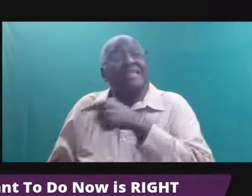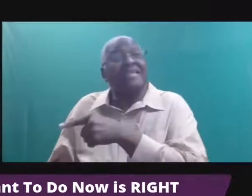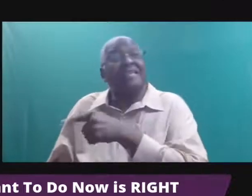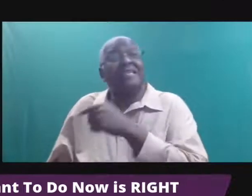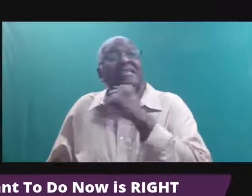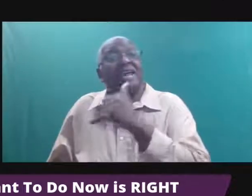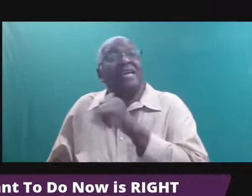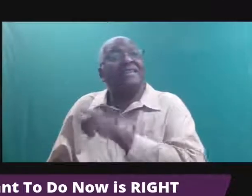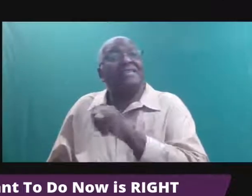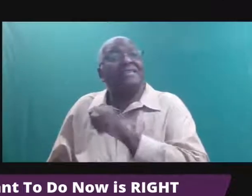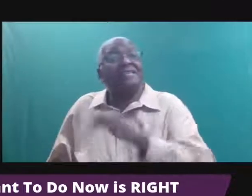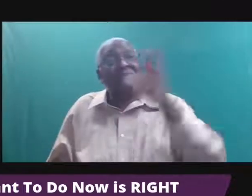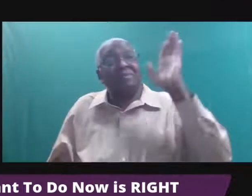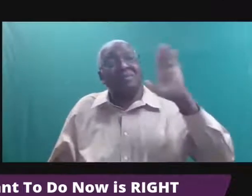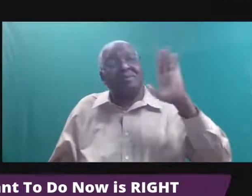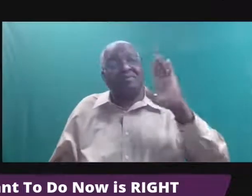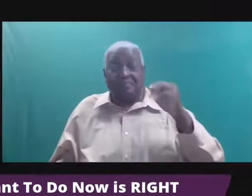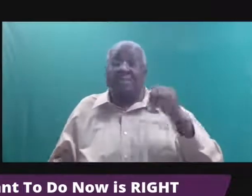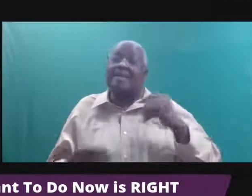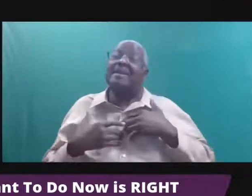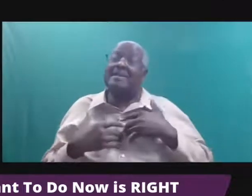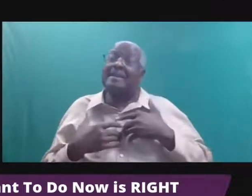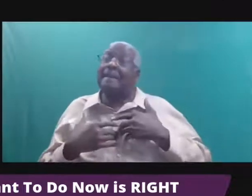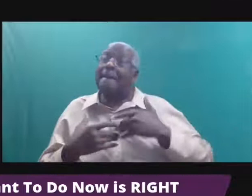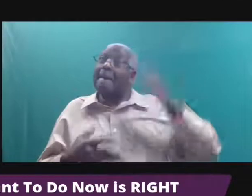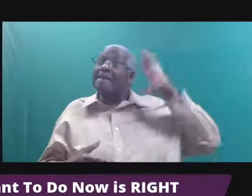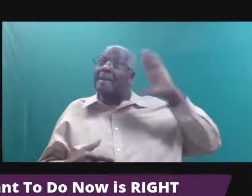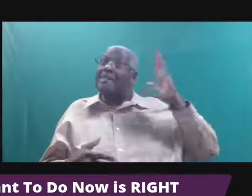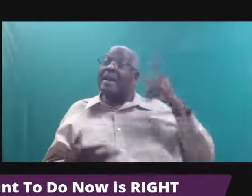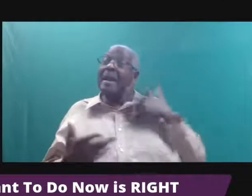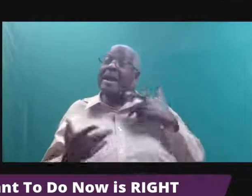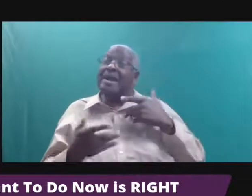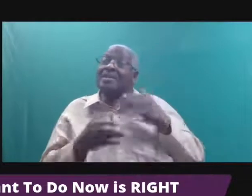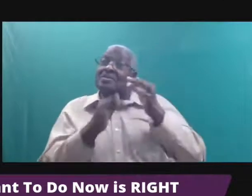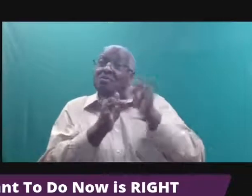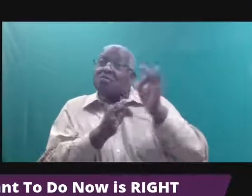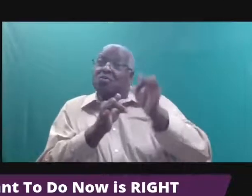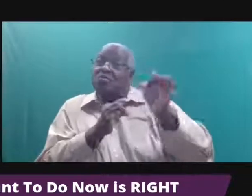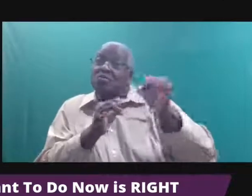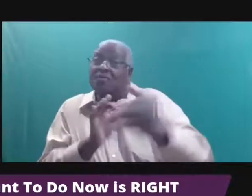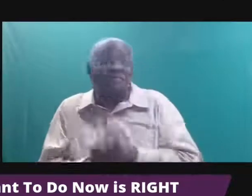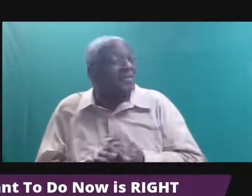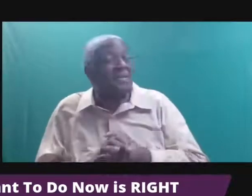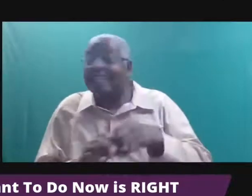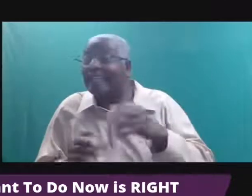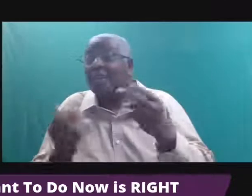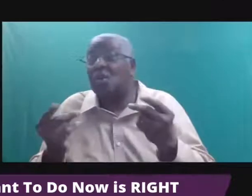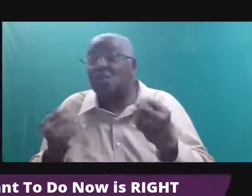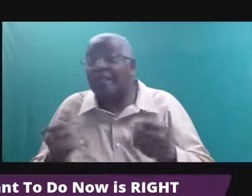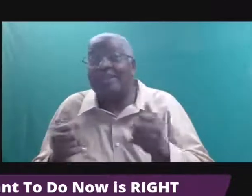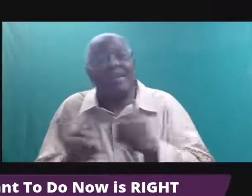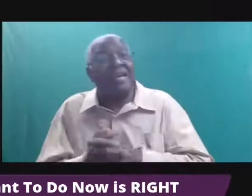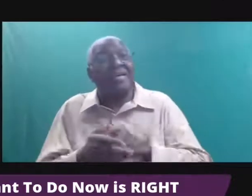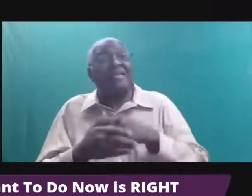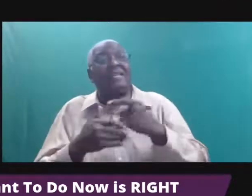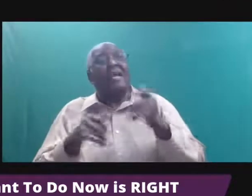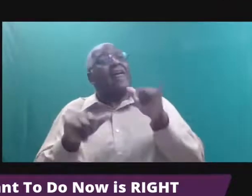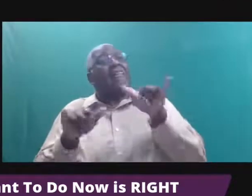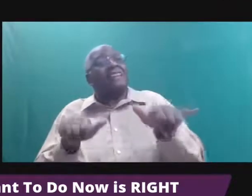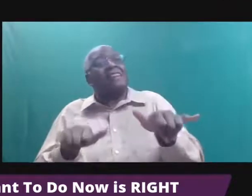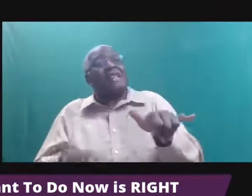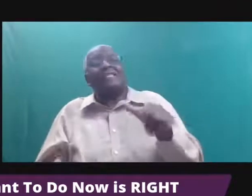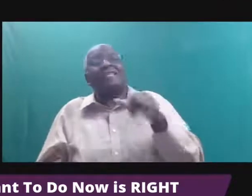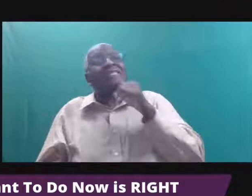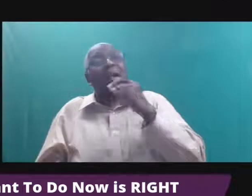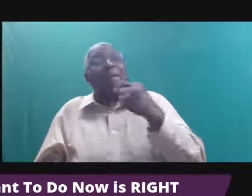He said, I may have used to procrastinate. I may have used to talk myself out. I may have used to self-sabotage, but that's not who I